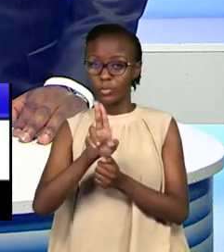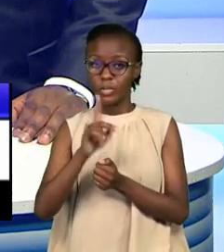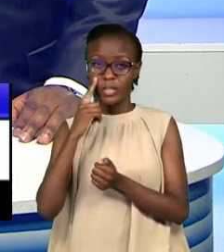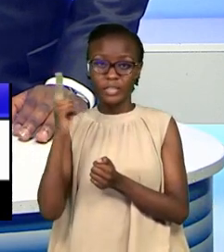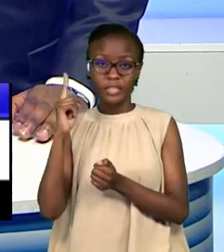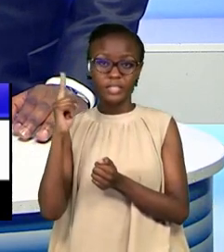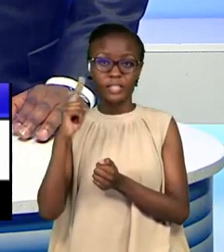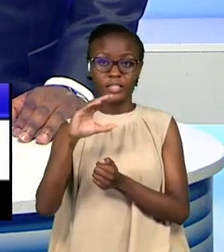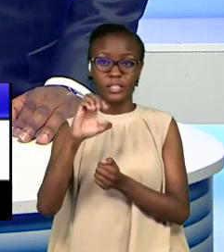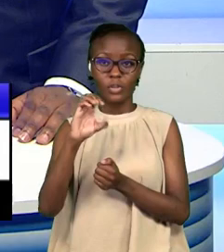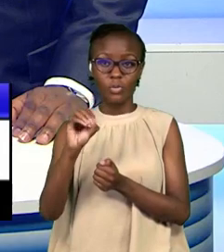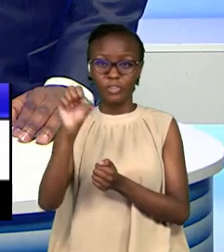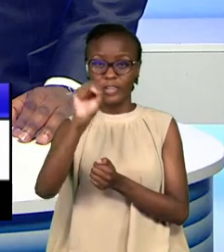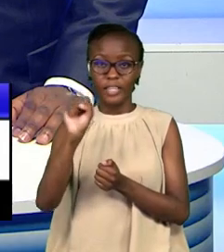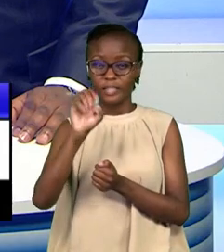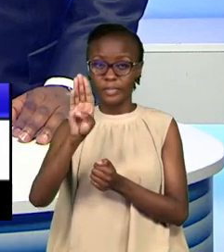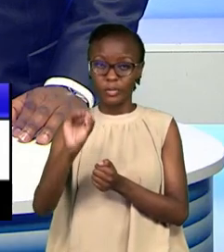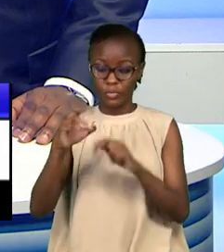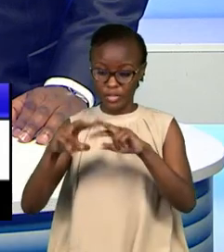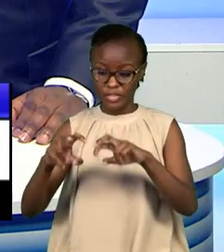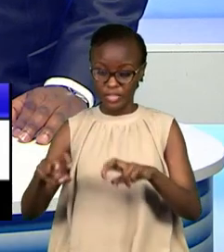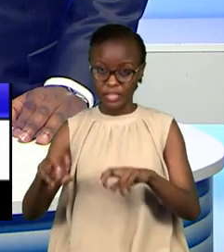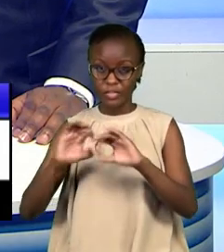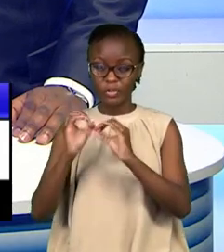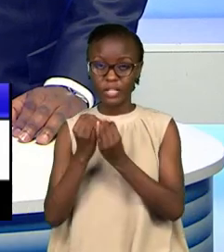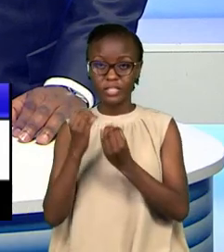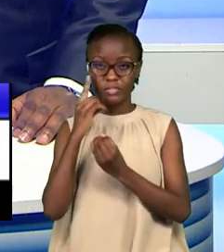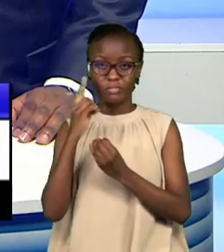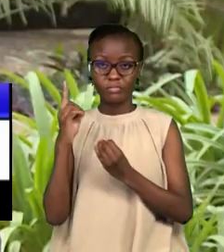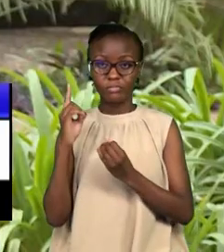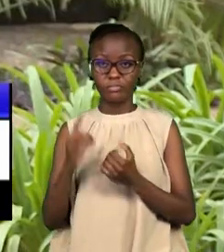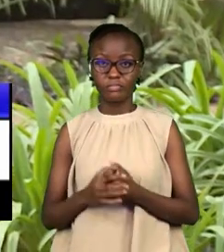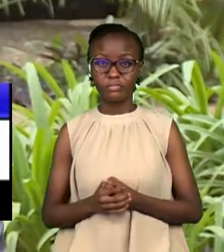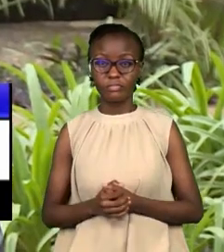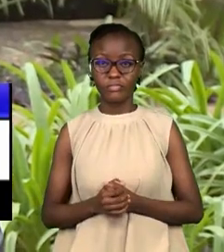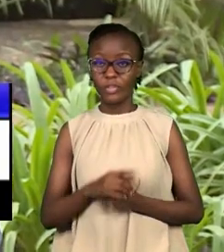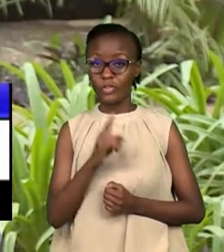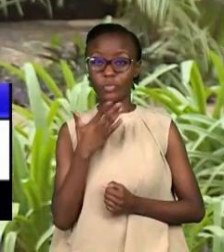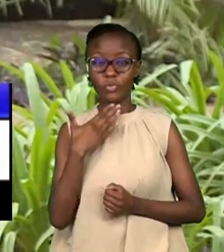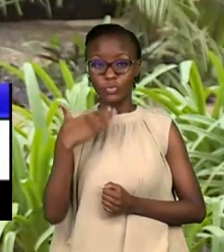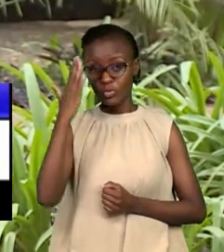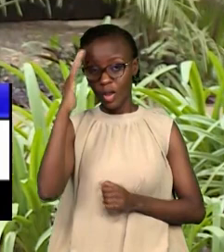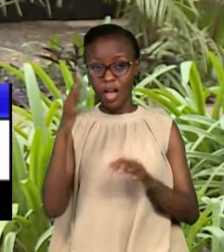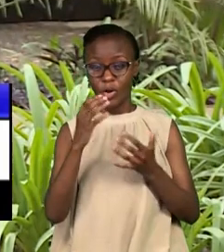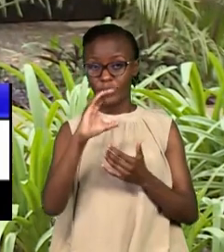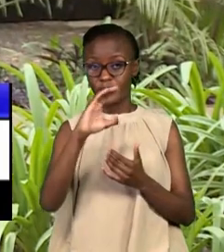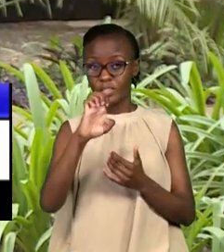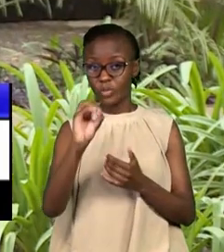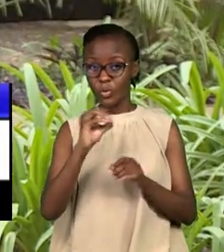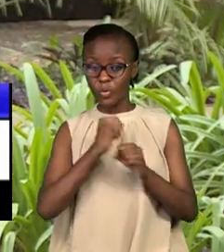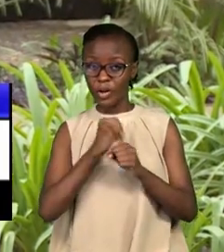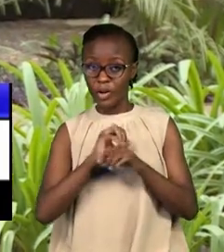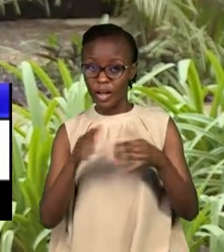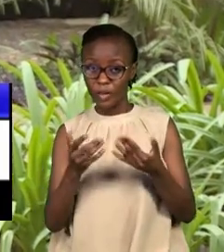research company that does research for corporates and parastatals. Take a look. Ever want to know how a CEO sees her world? And here's